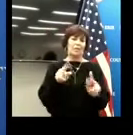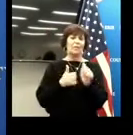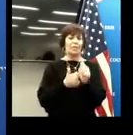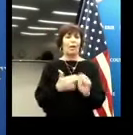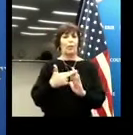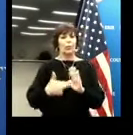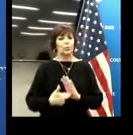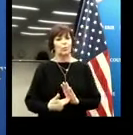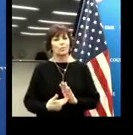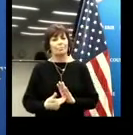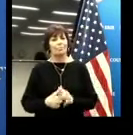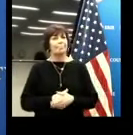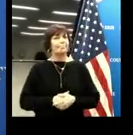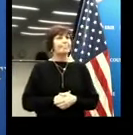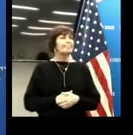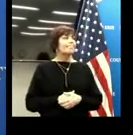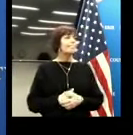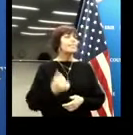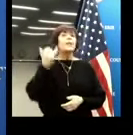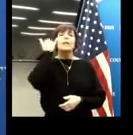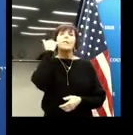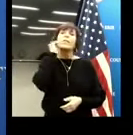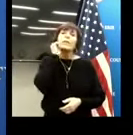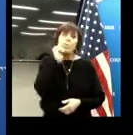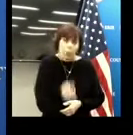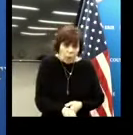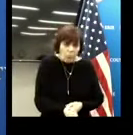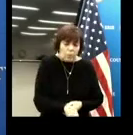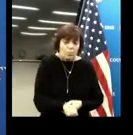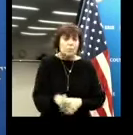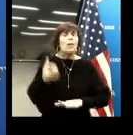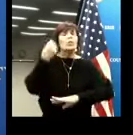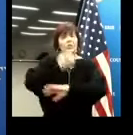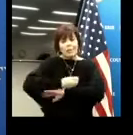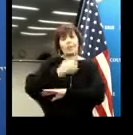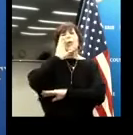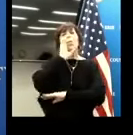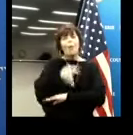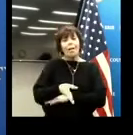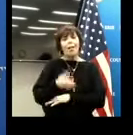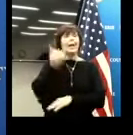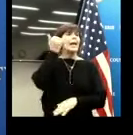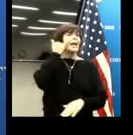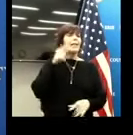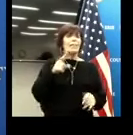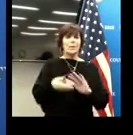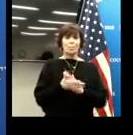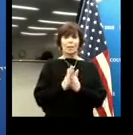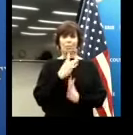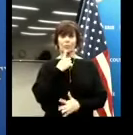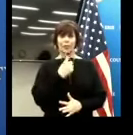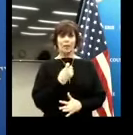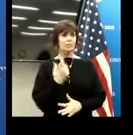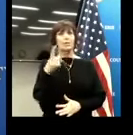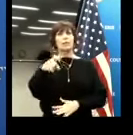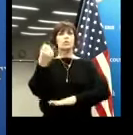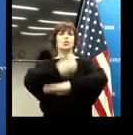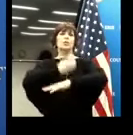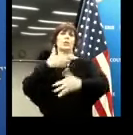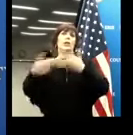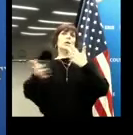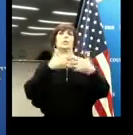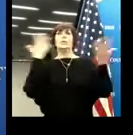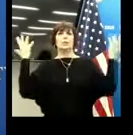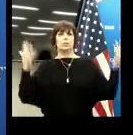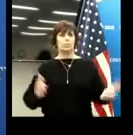rules as in phase 4. And if they don't, they will get shut down. And if we go into the red, they have to shut down for